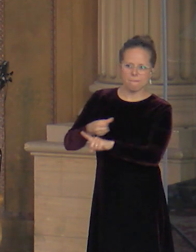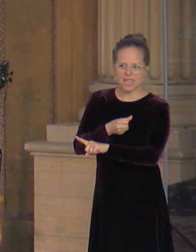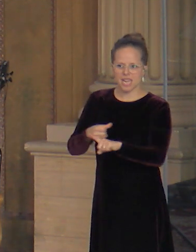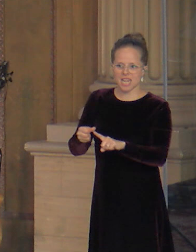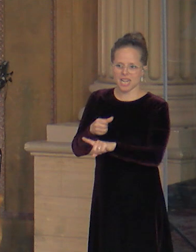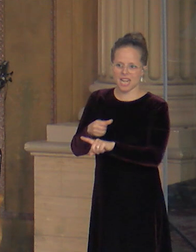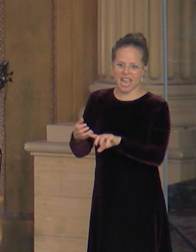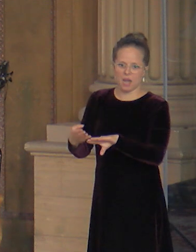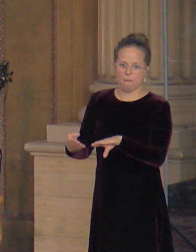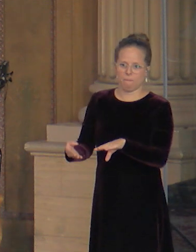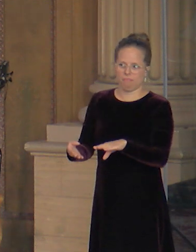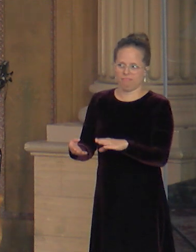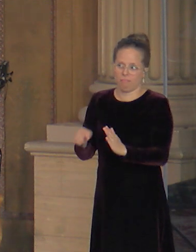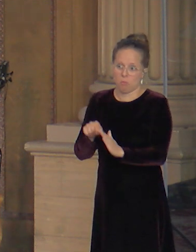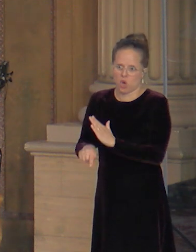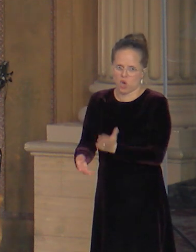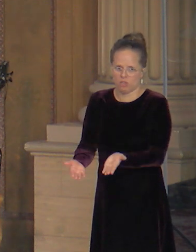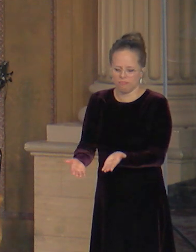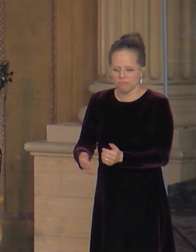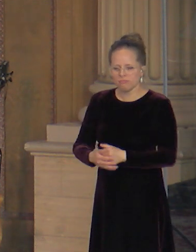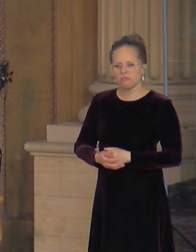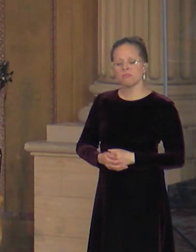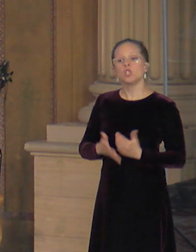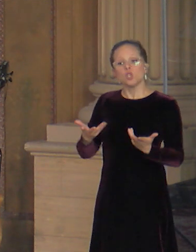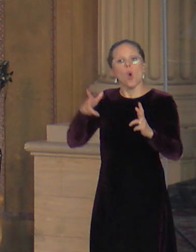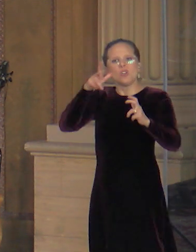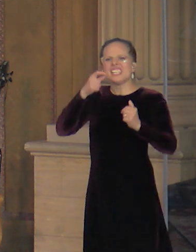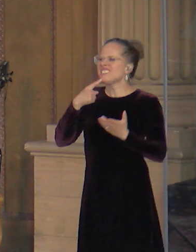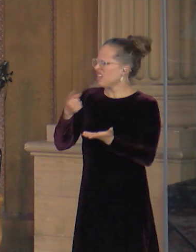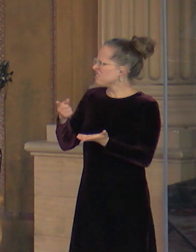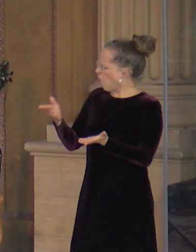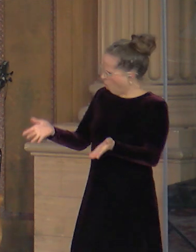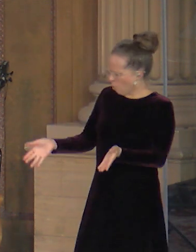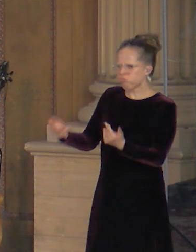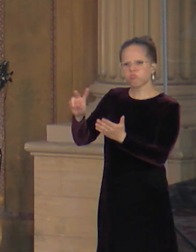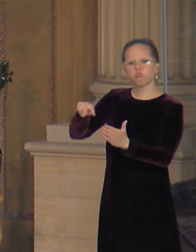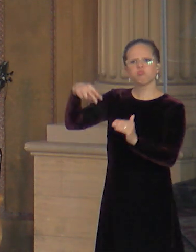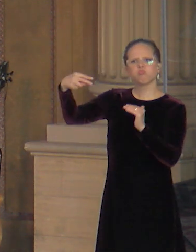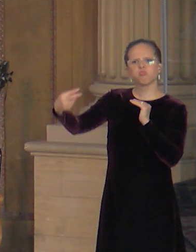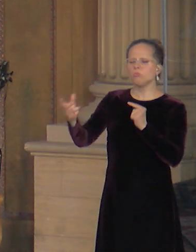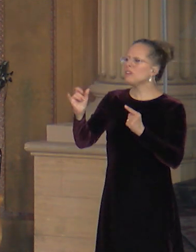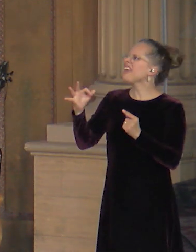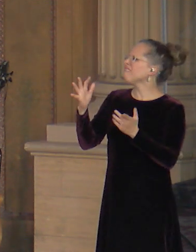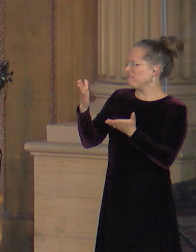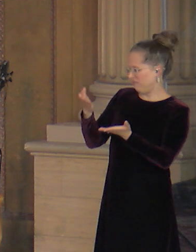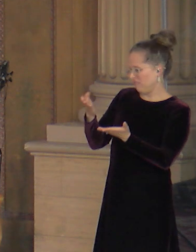test from Satan here is throw yourself down if you're God's son surely he will keep you safe